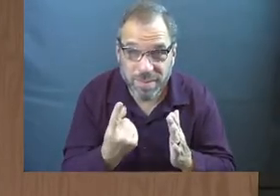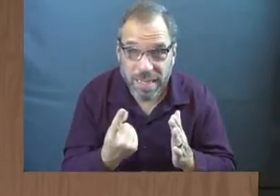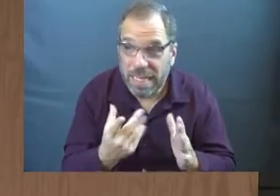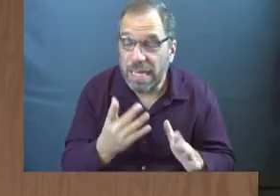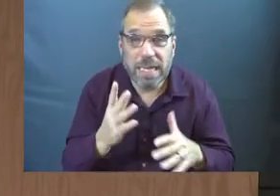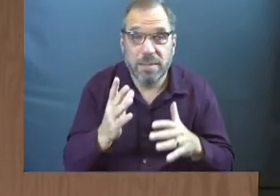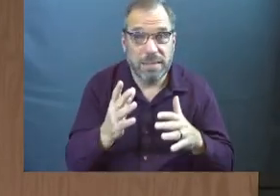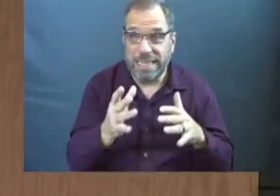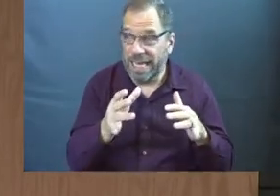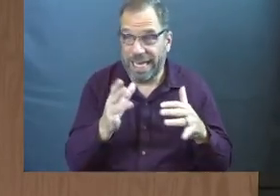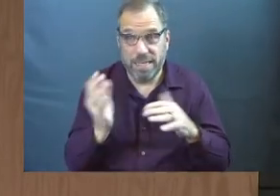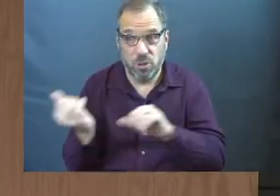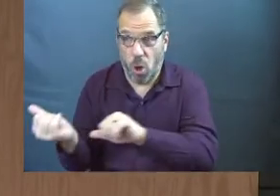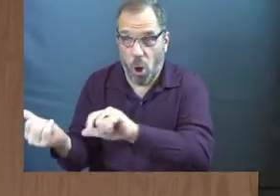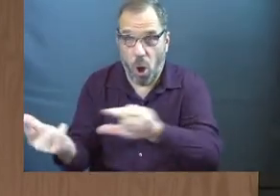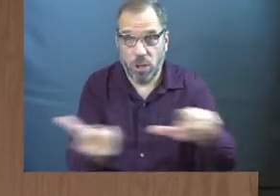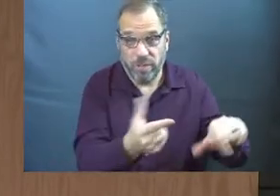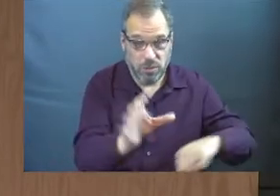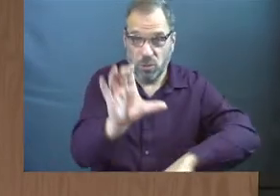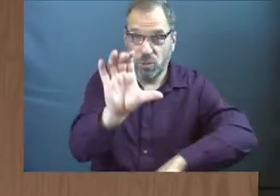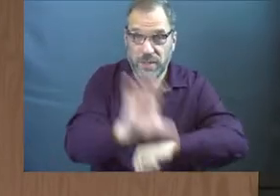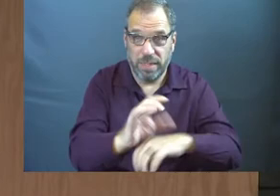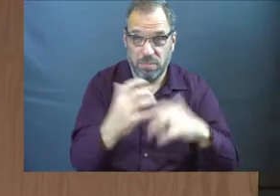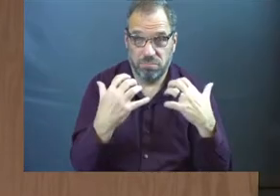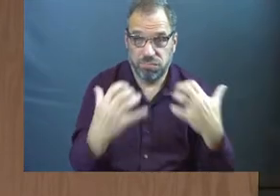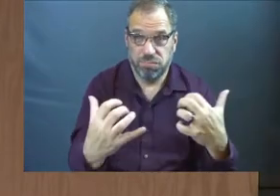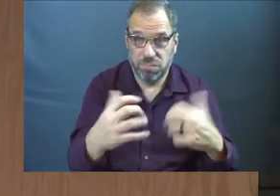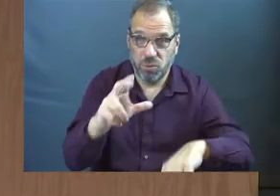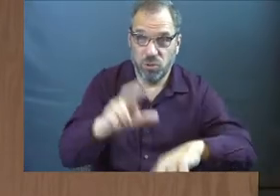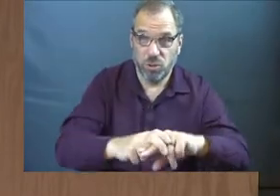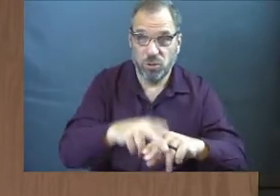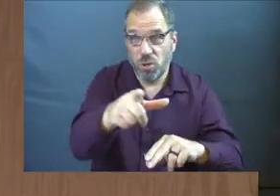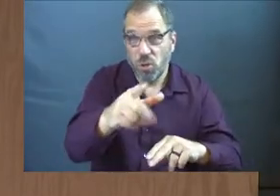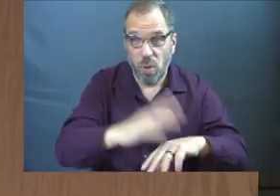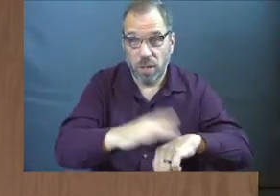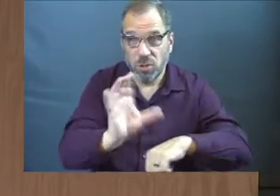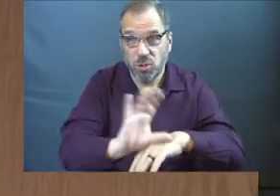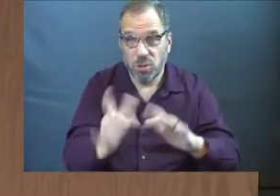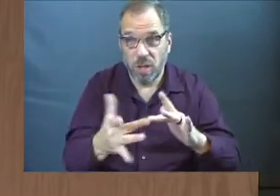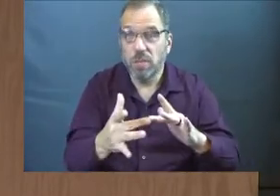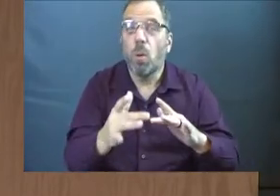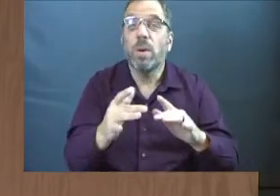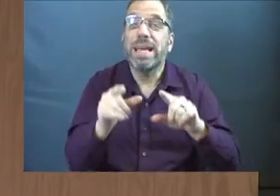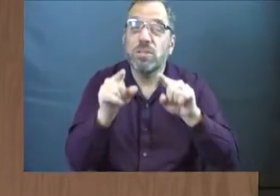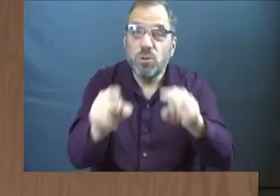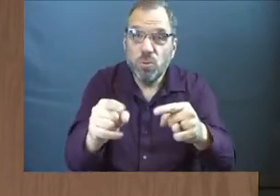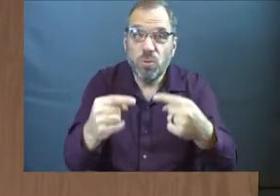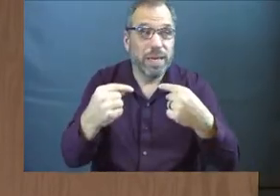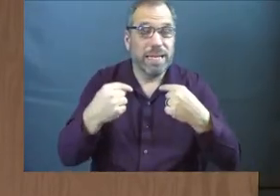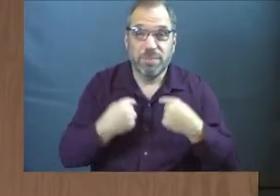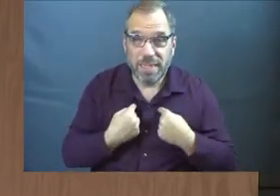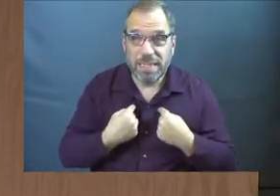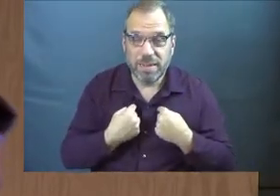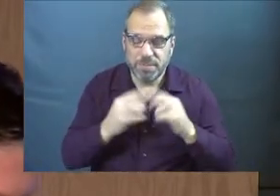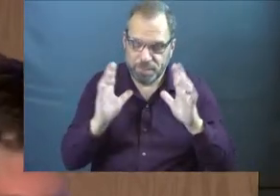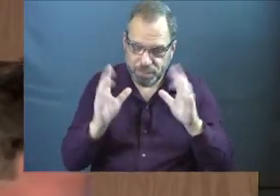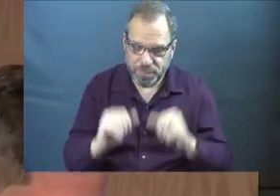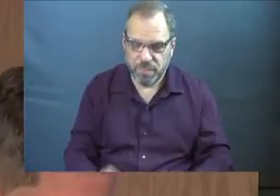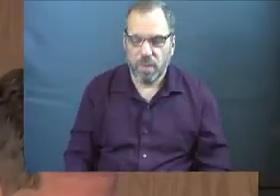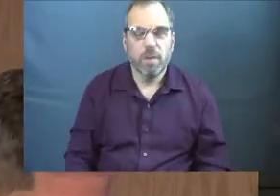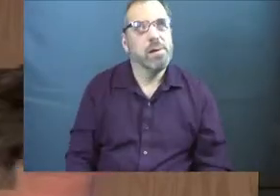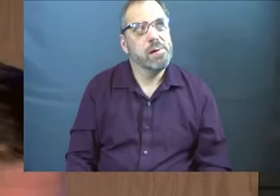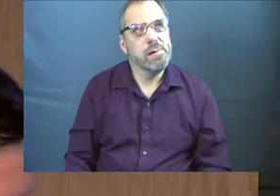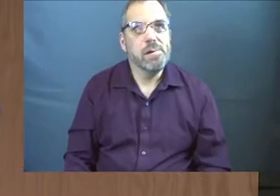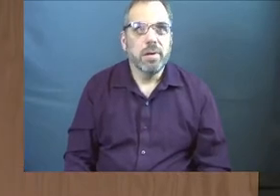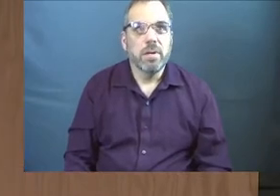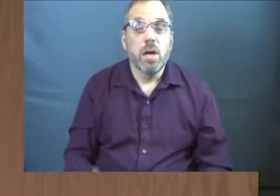Because it's all of us. I think that's what God's been trying to tell me all week. Because it wasn't this guy, it was all of us. So I would